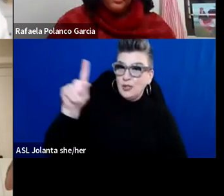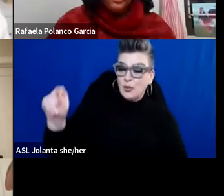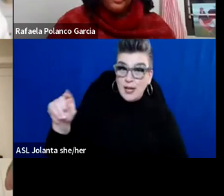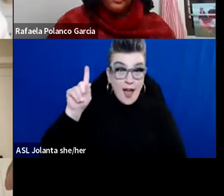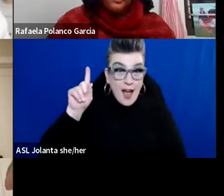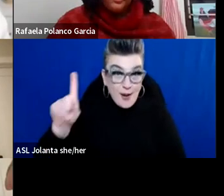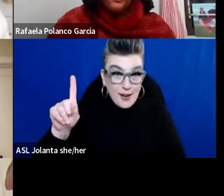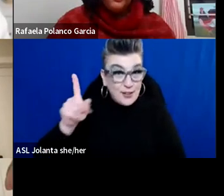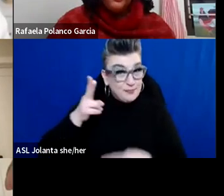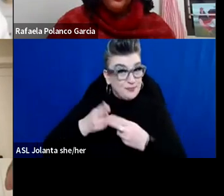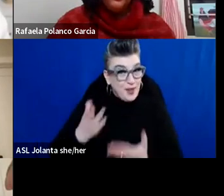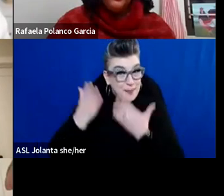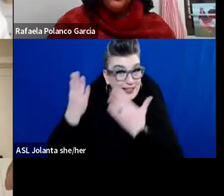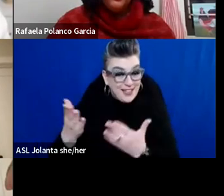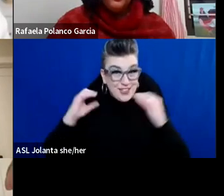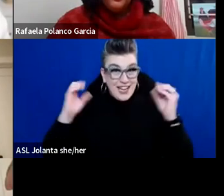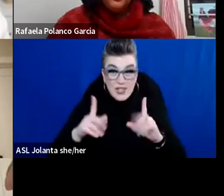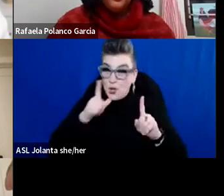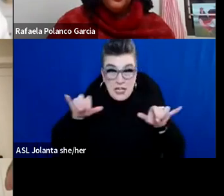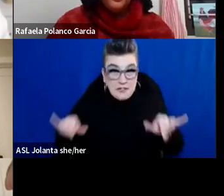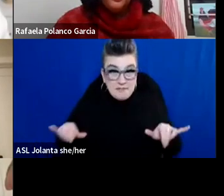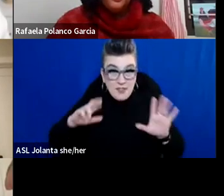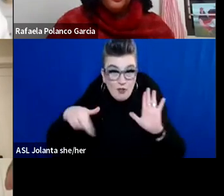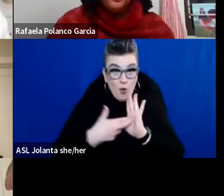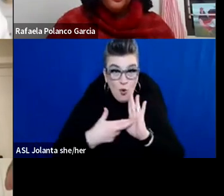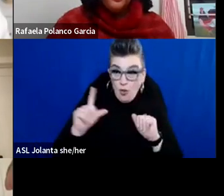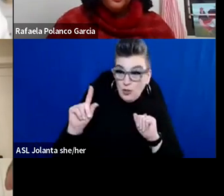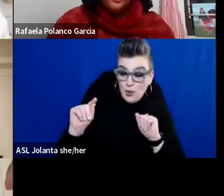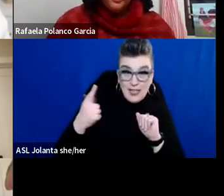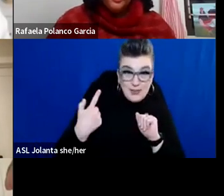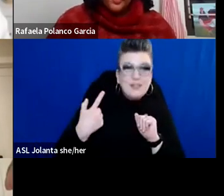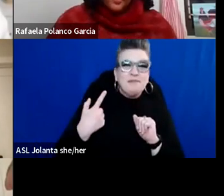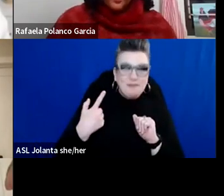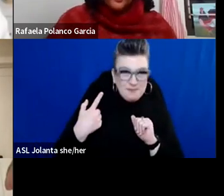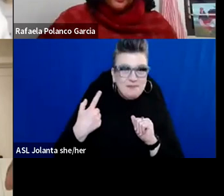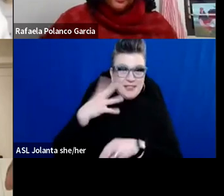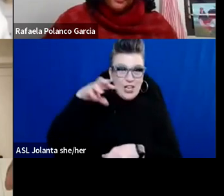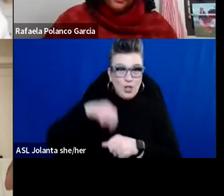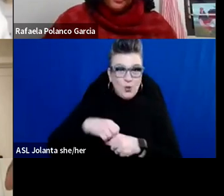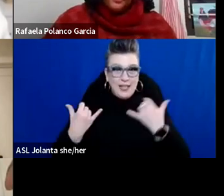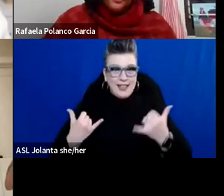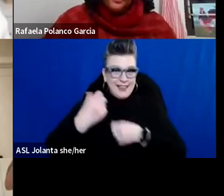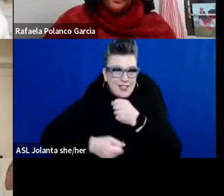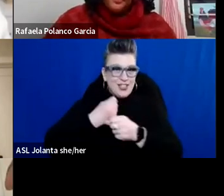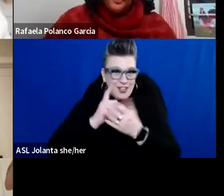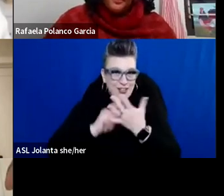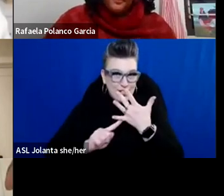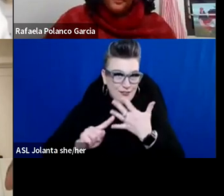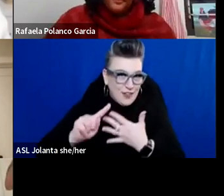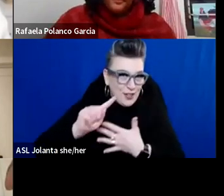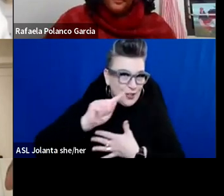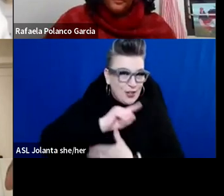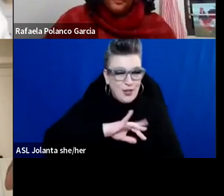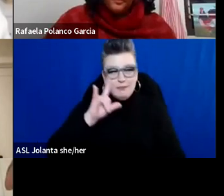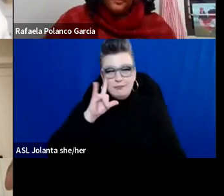educators who remained in the same roles in 2021 were included in this year's review compelling